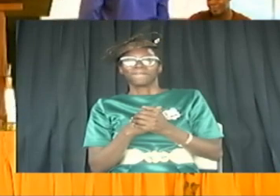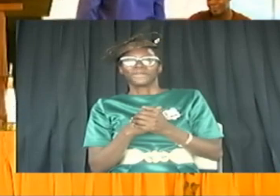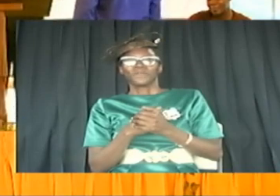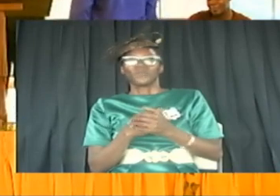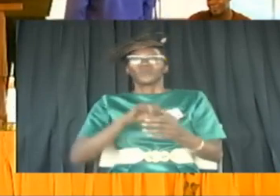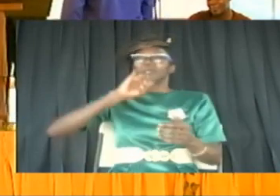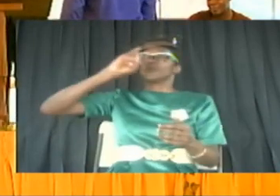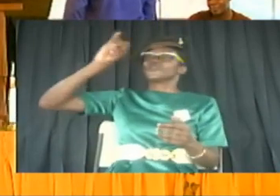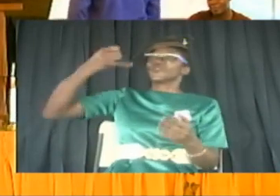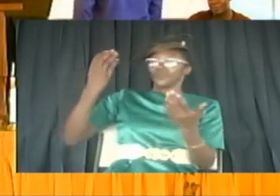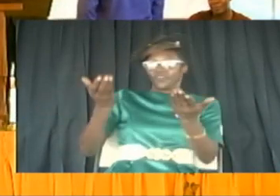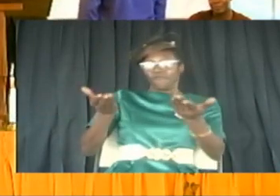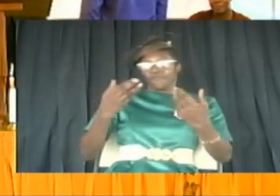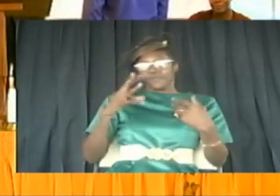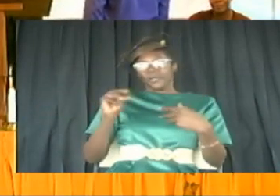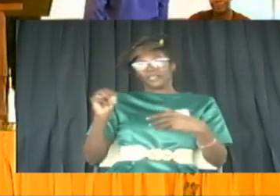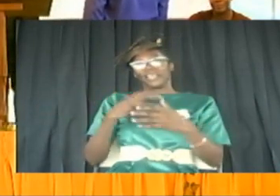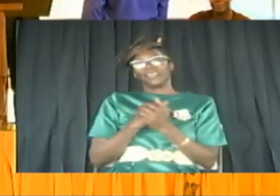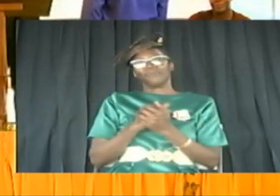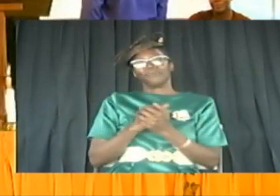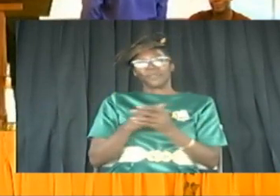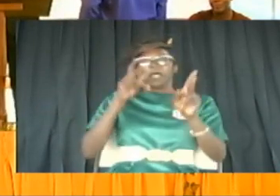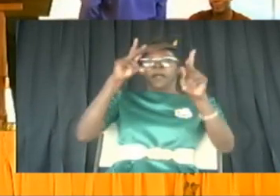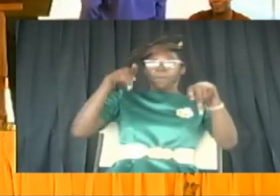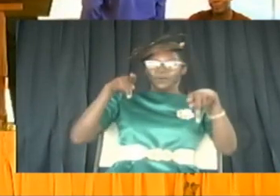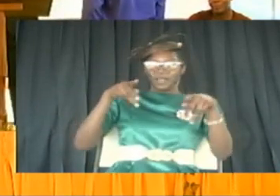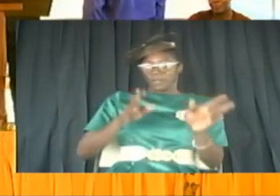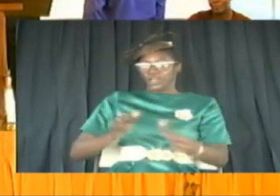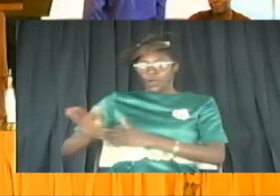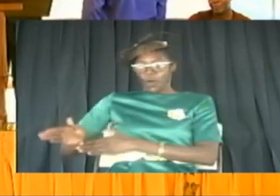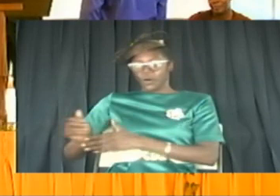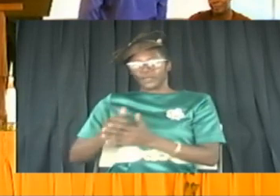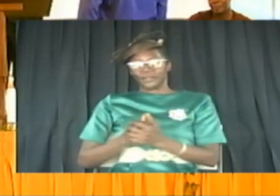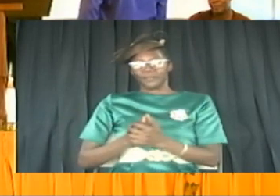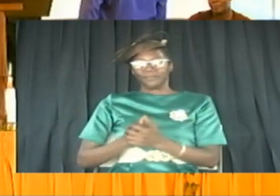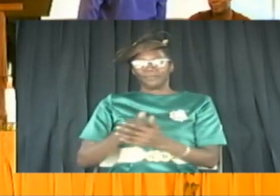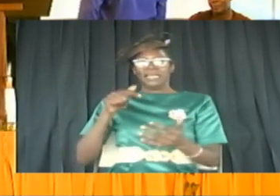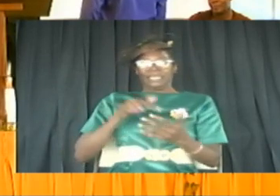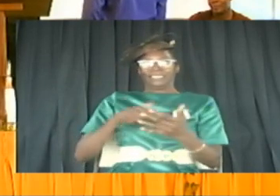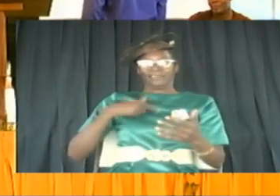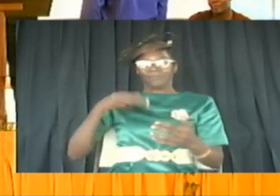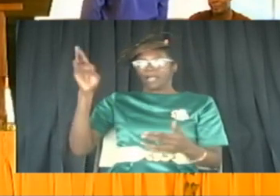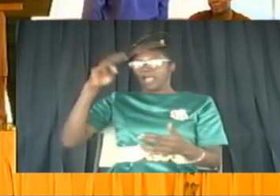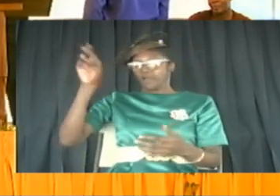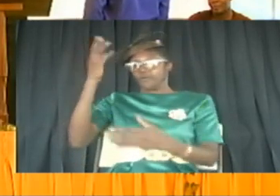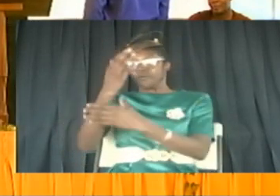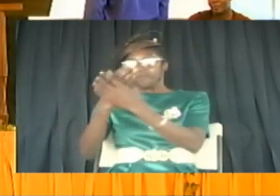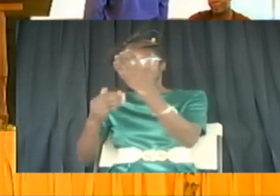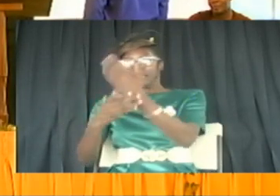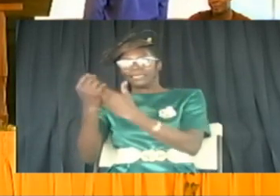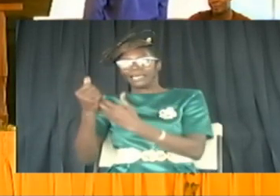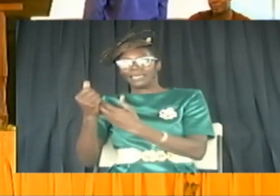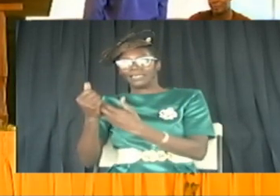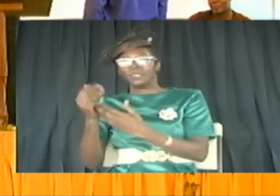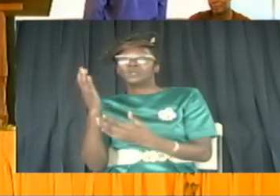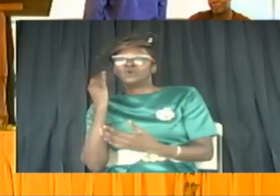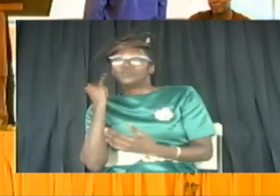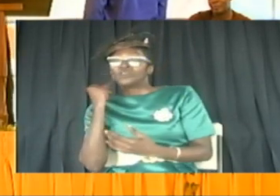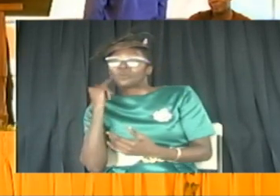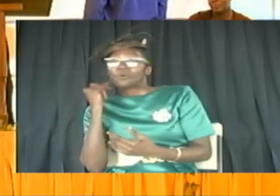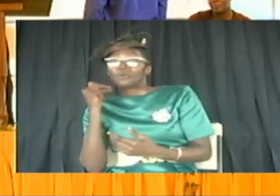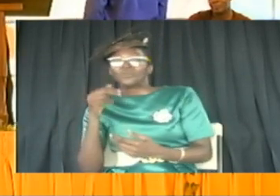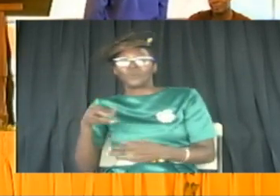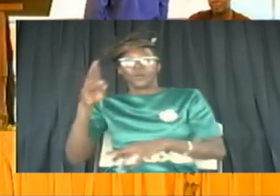Joseph brought them and put them in the order. This is my right hand. It is supposed to rest on the